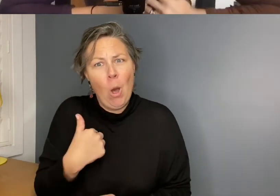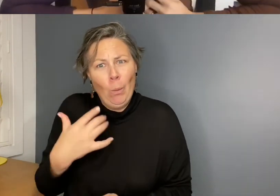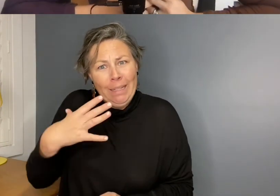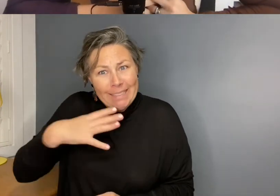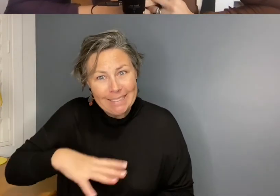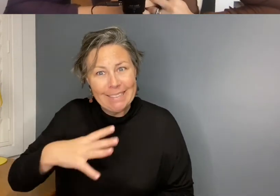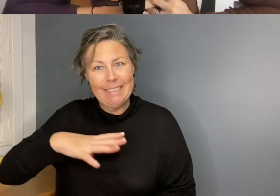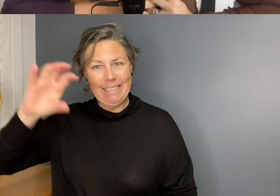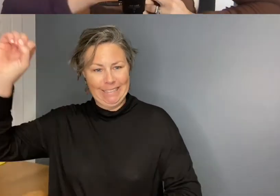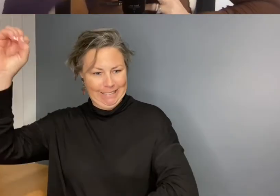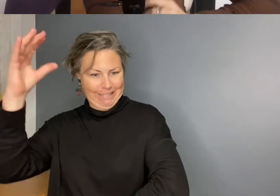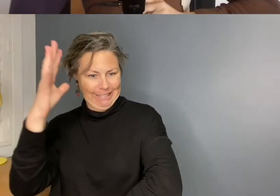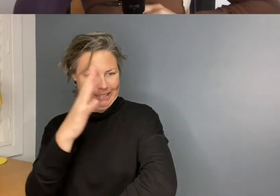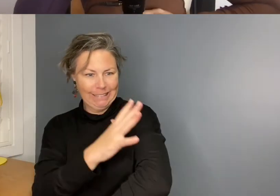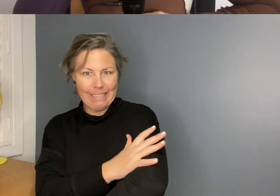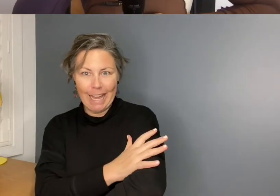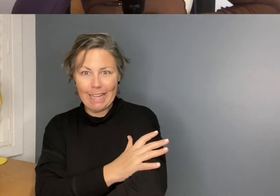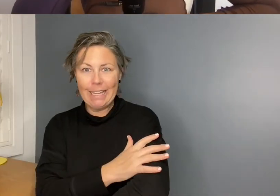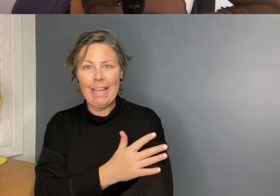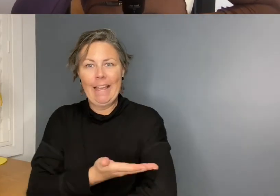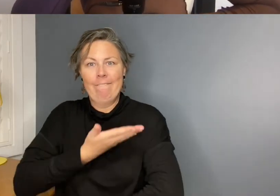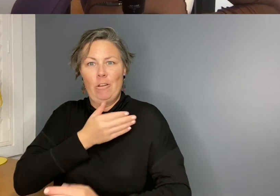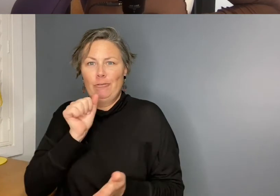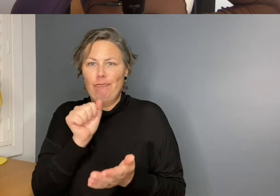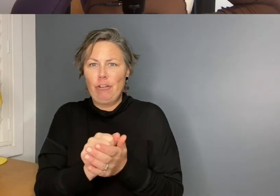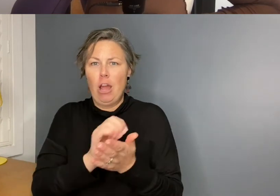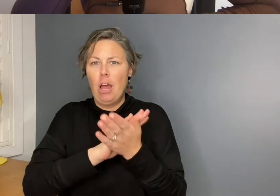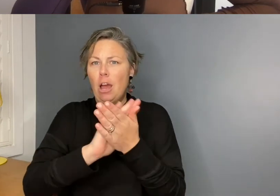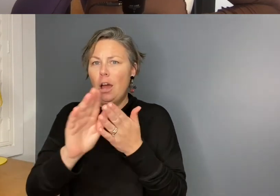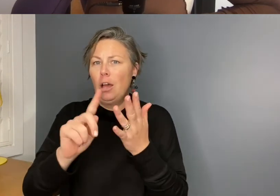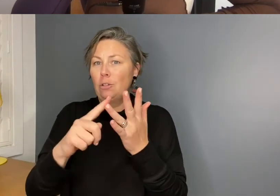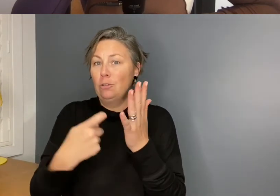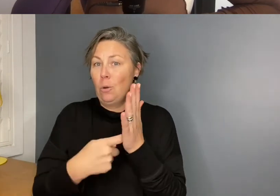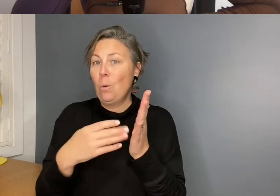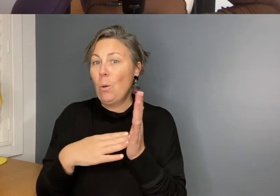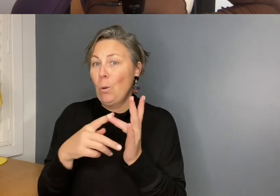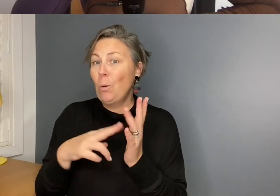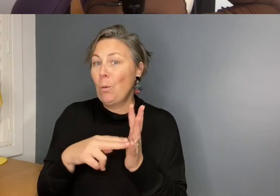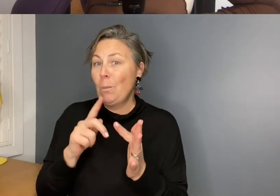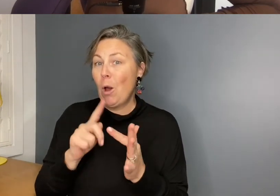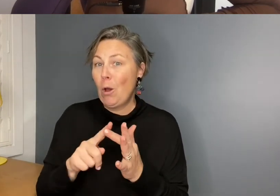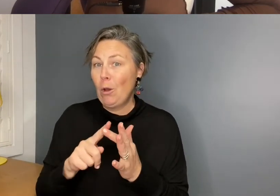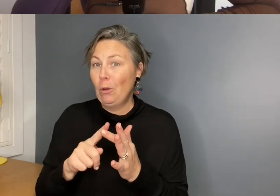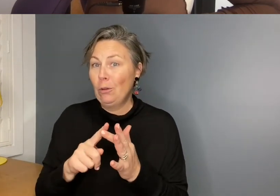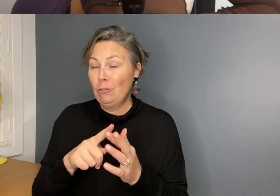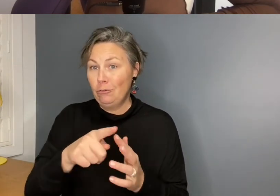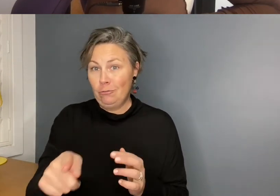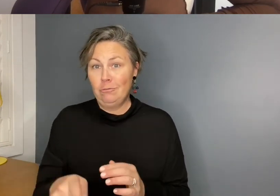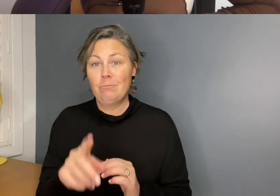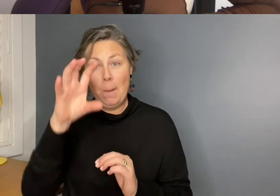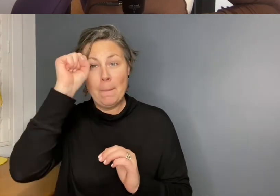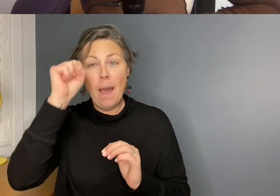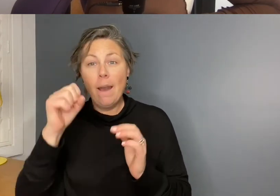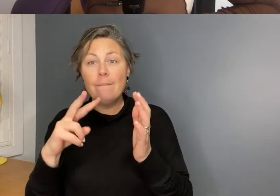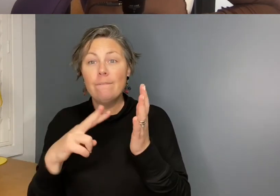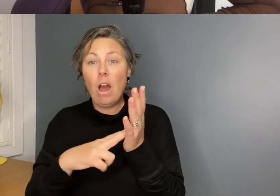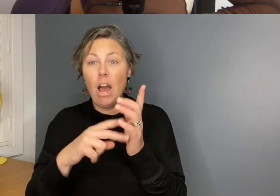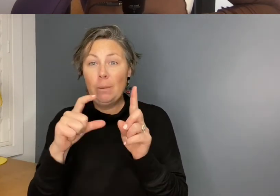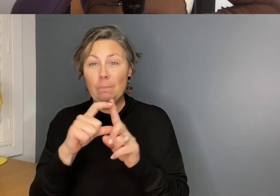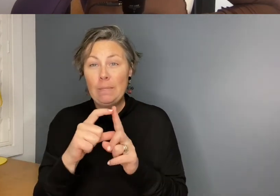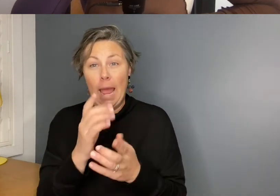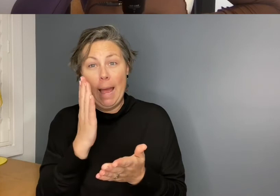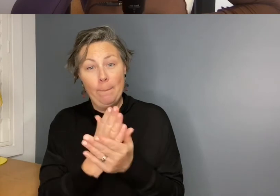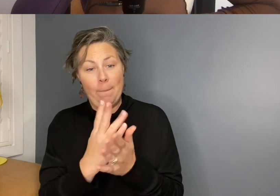this hormone-like substance, which we call a vitamin, even though it's actually probably not, which is responsible for helping